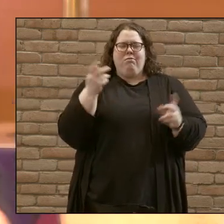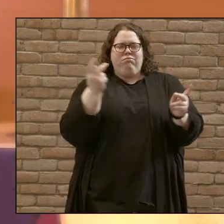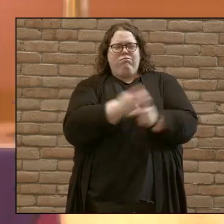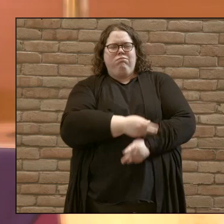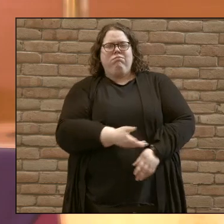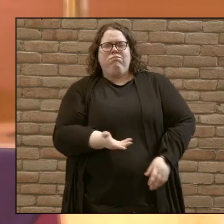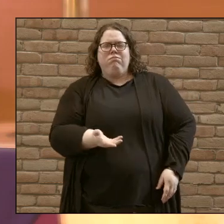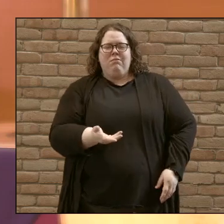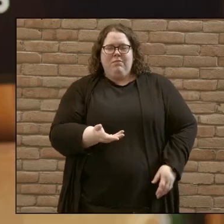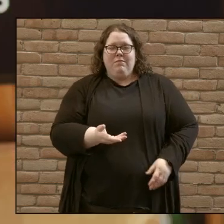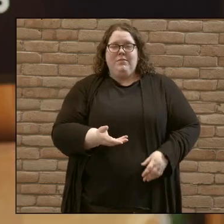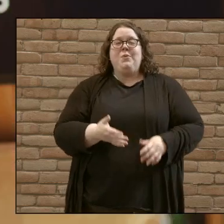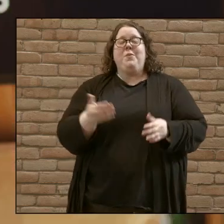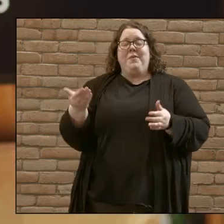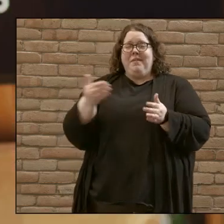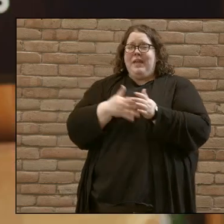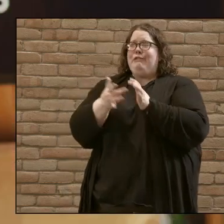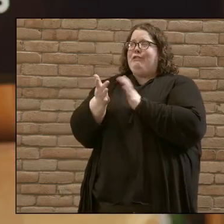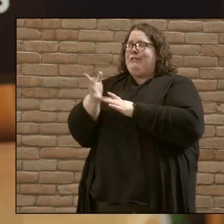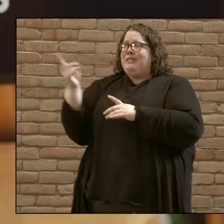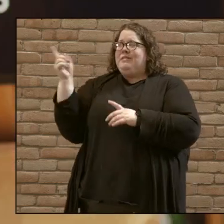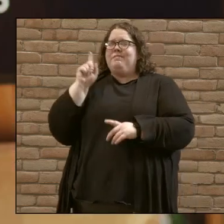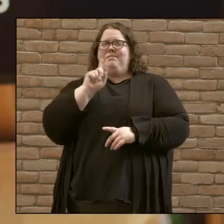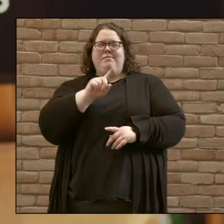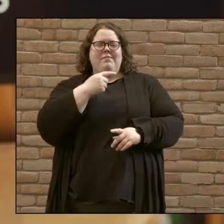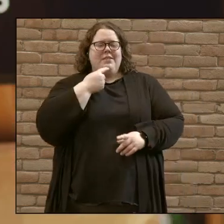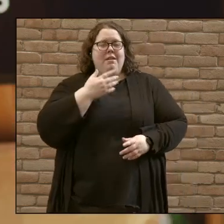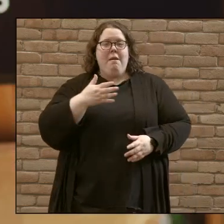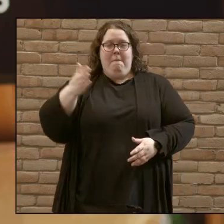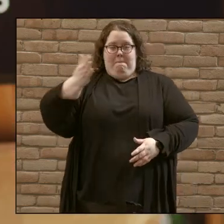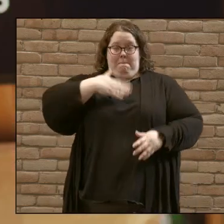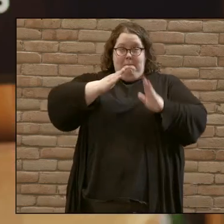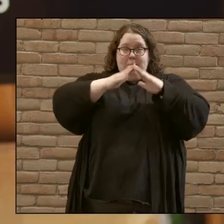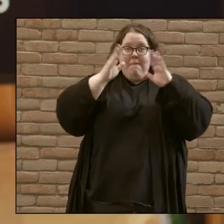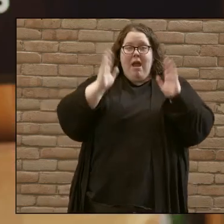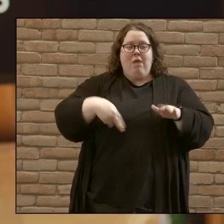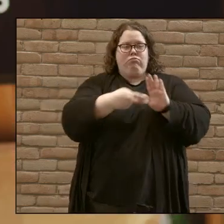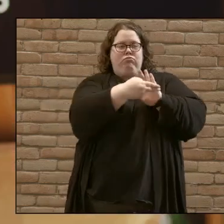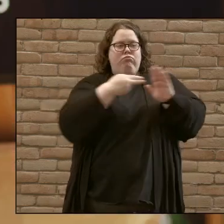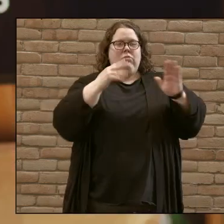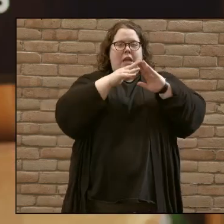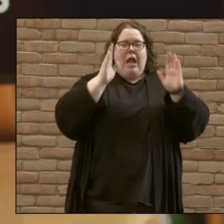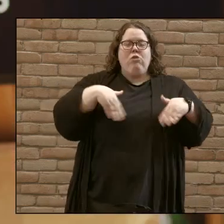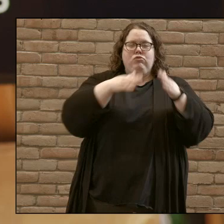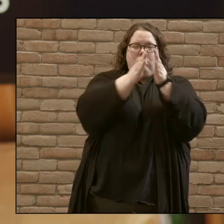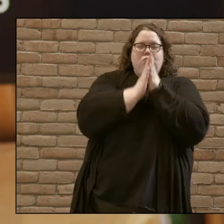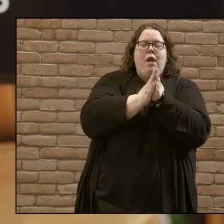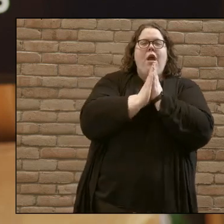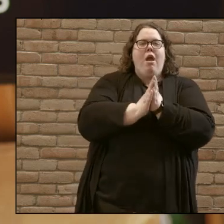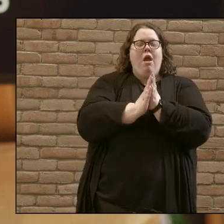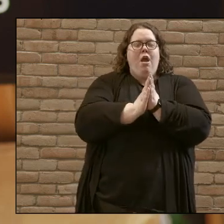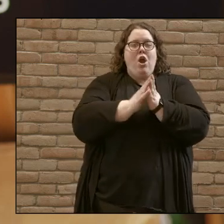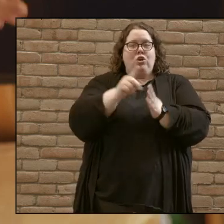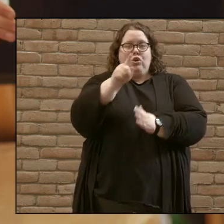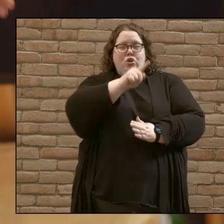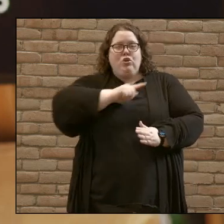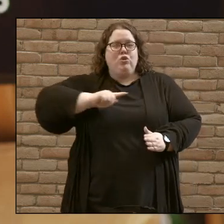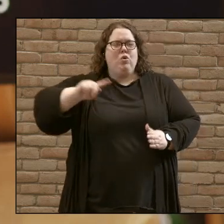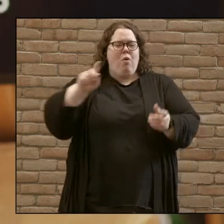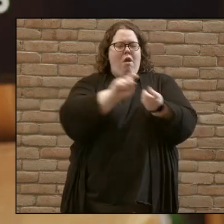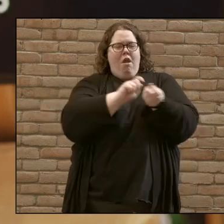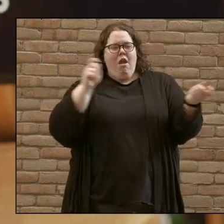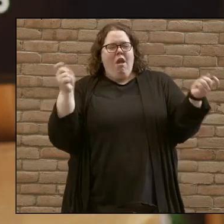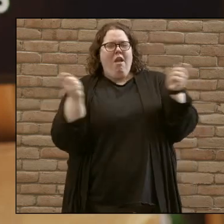hear Jesus say, "My house will be called a house of prayer for all nations, but you have made it into a